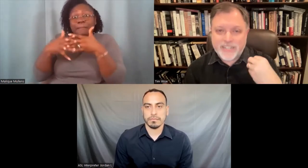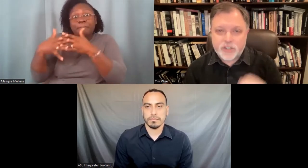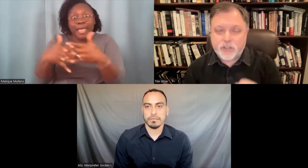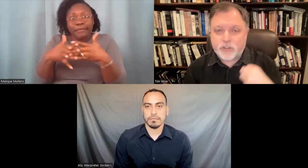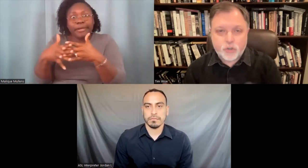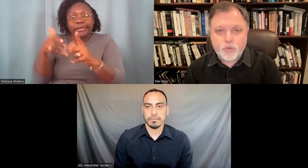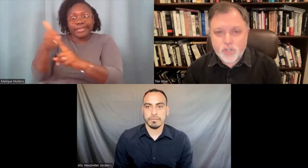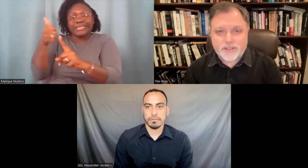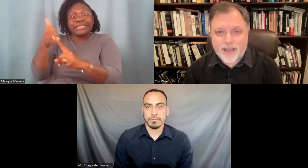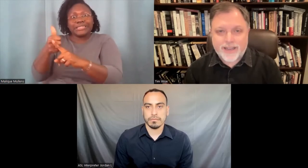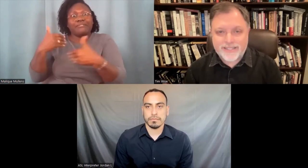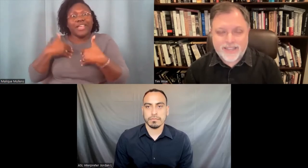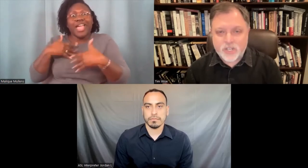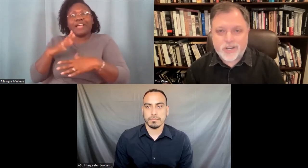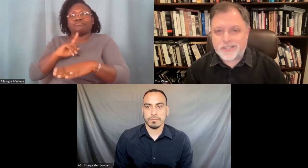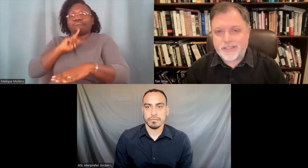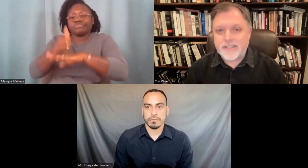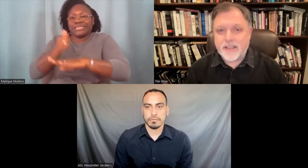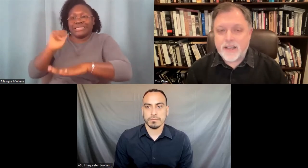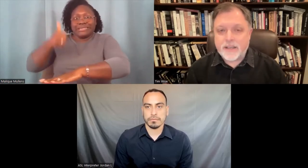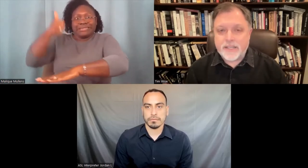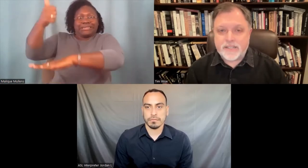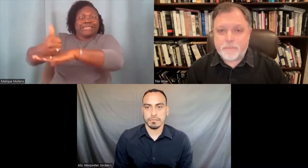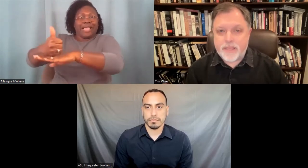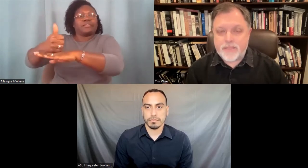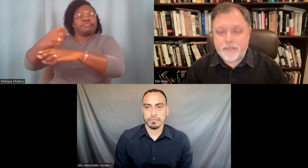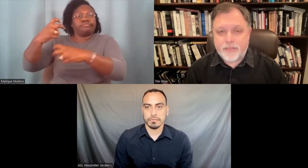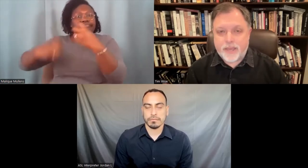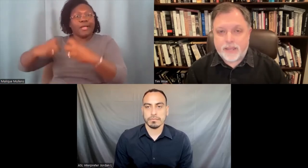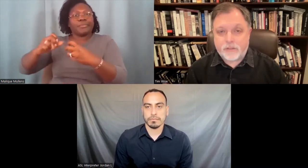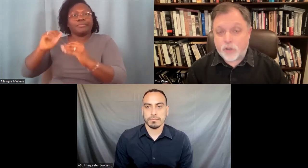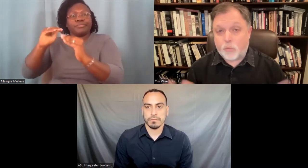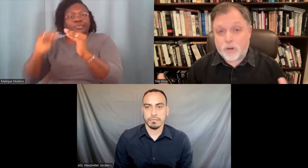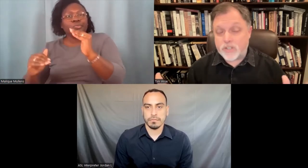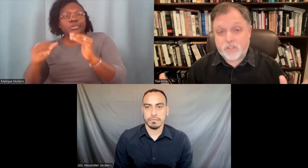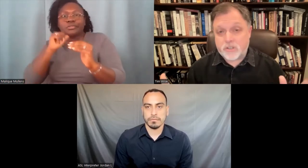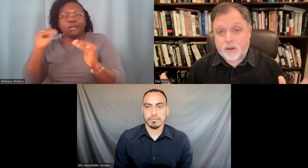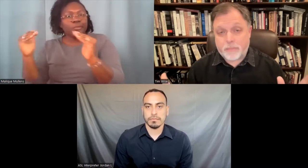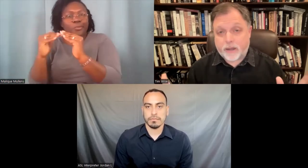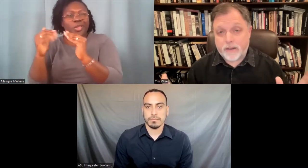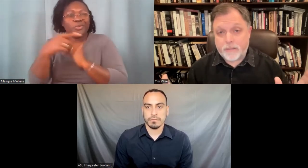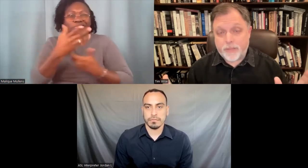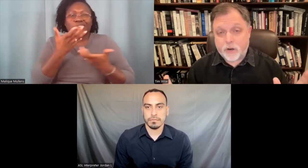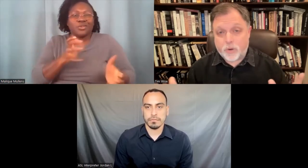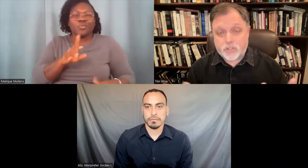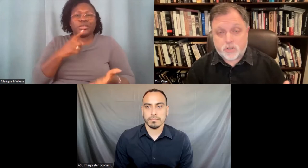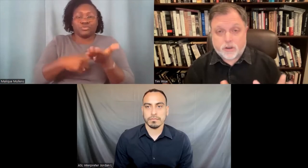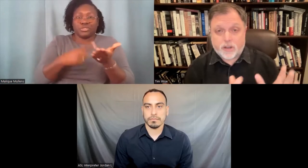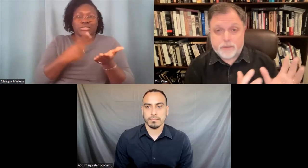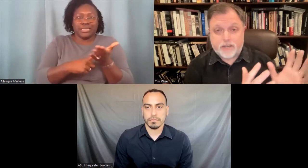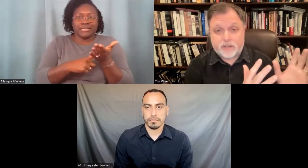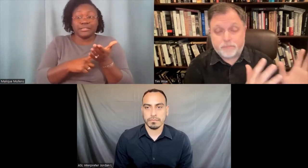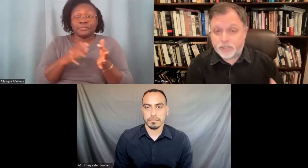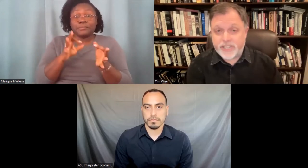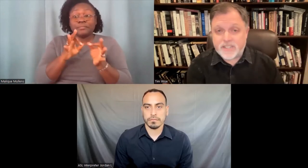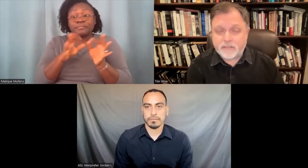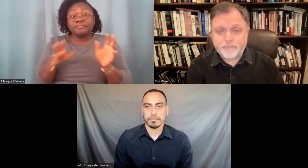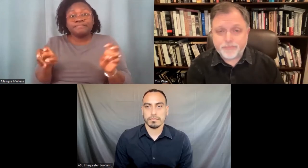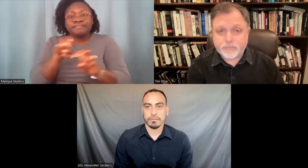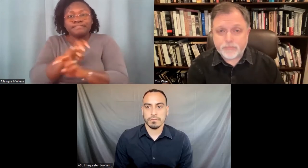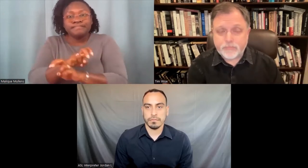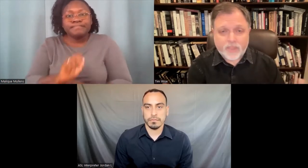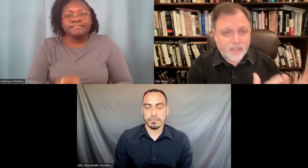with institutionalized injustice is something that they don't want us to talk about. They don't want us to talk about it in